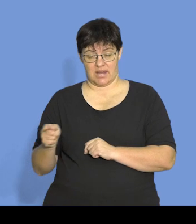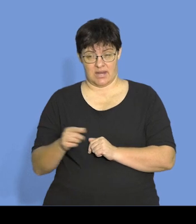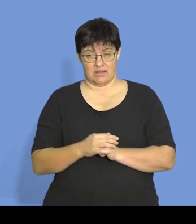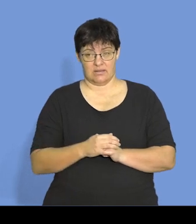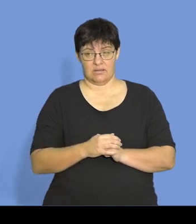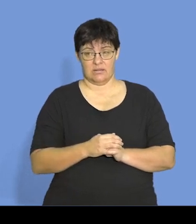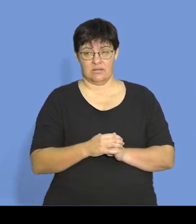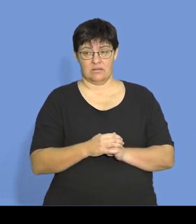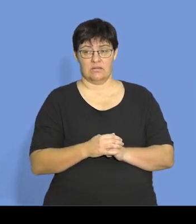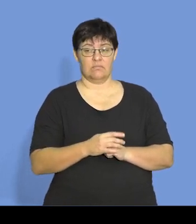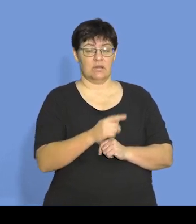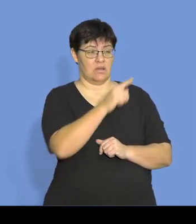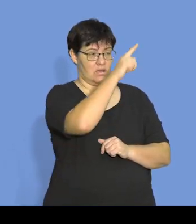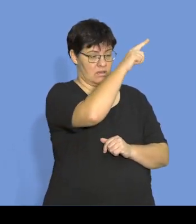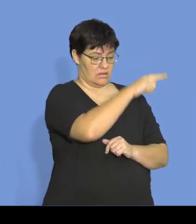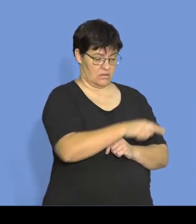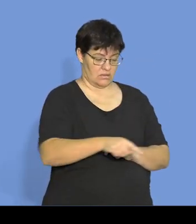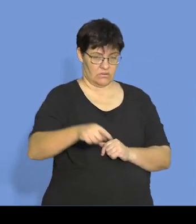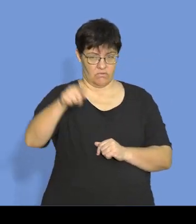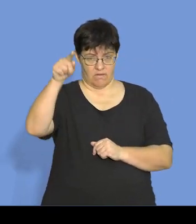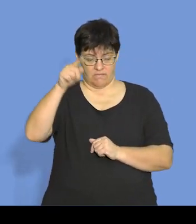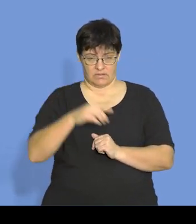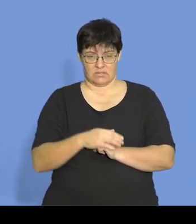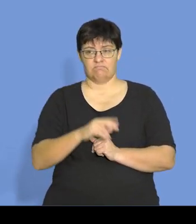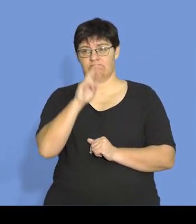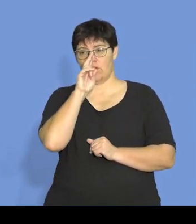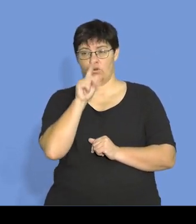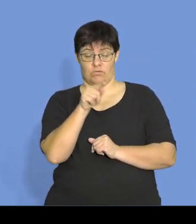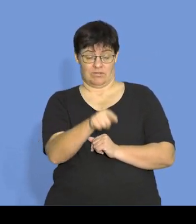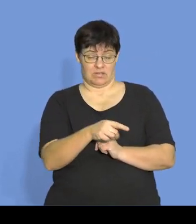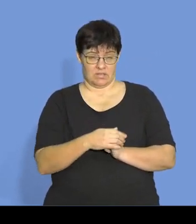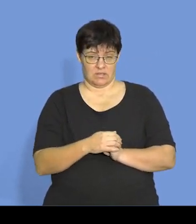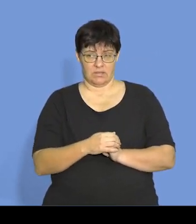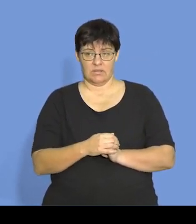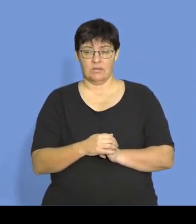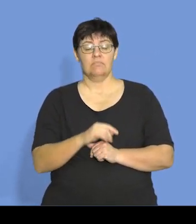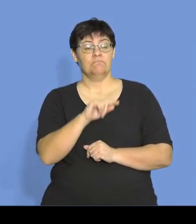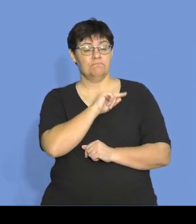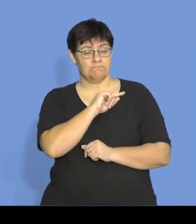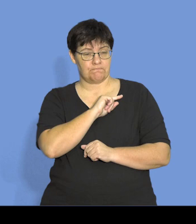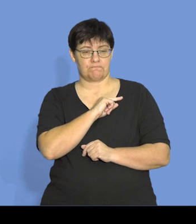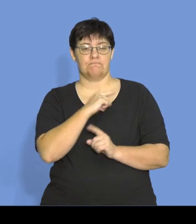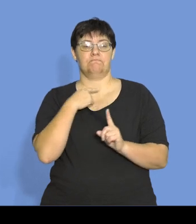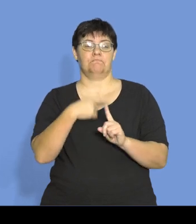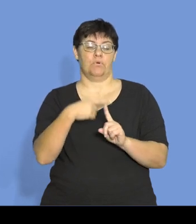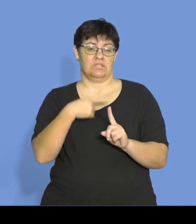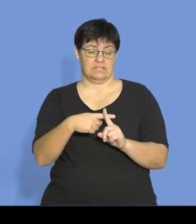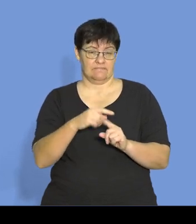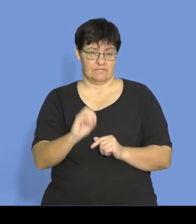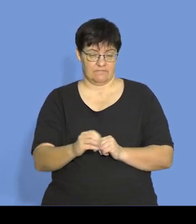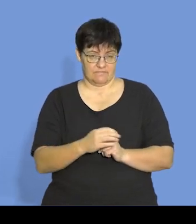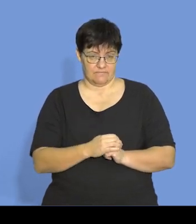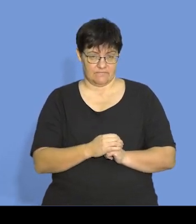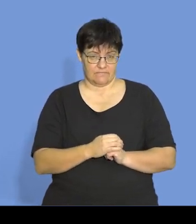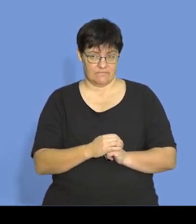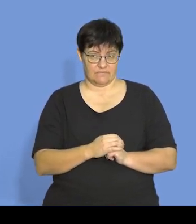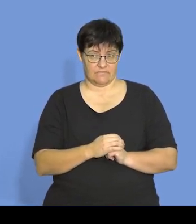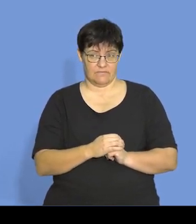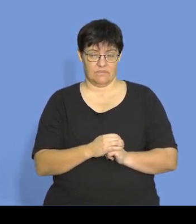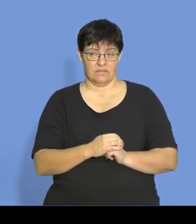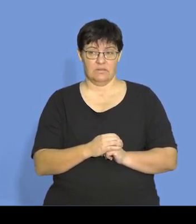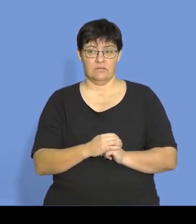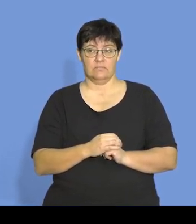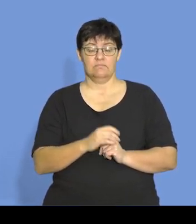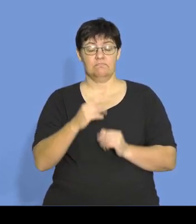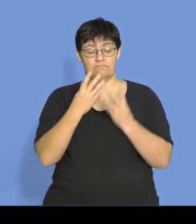there. If I draw this as a graph, it will look like that, because it's a positive graph, right? So we